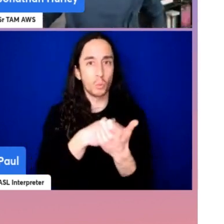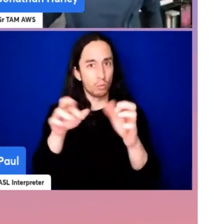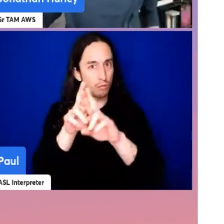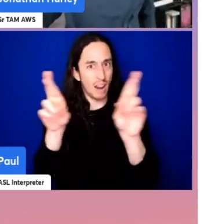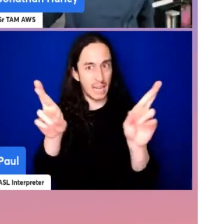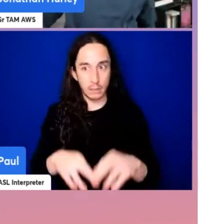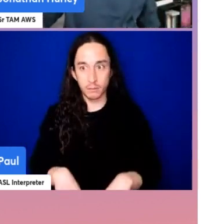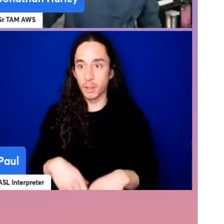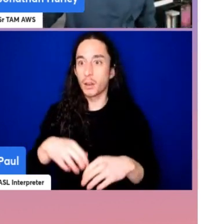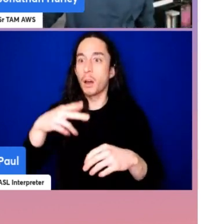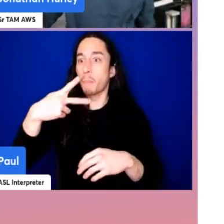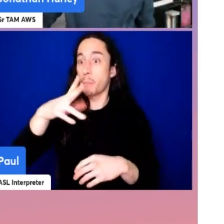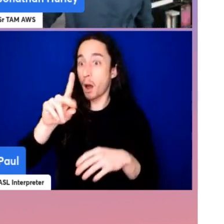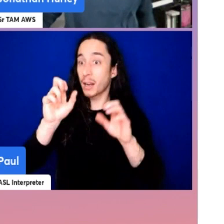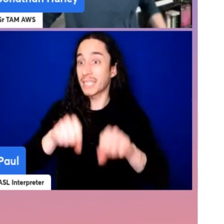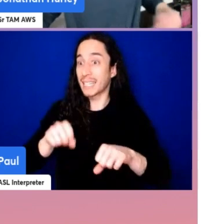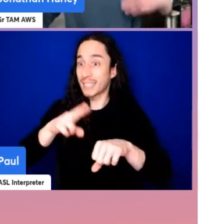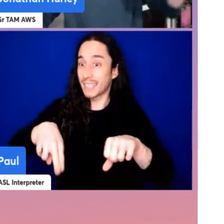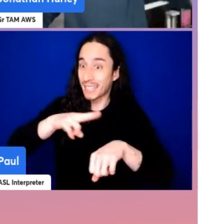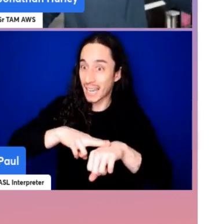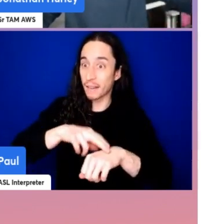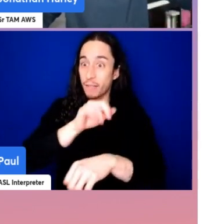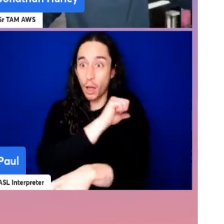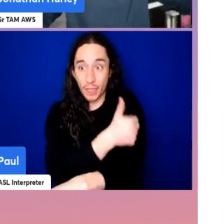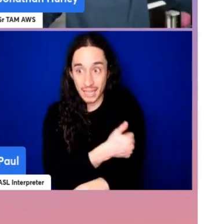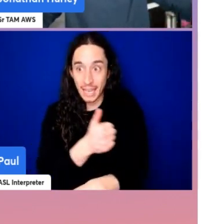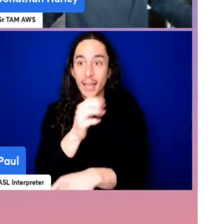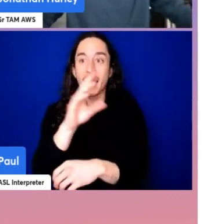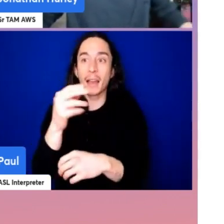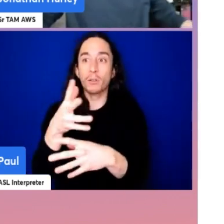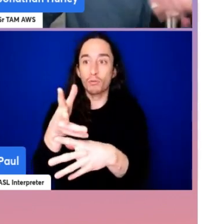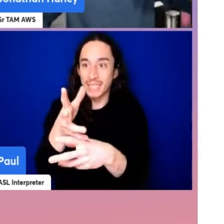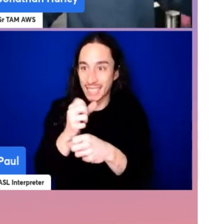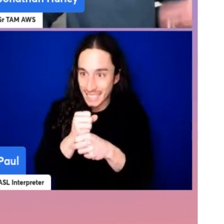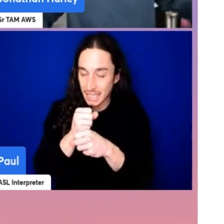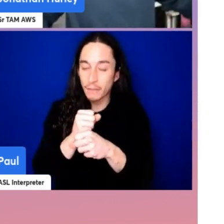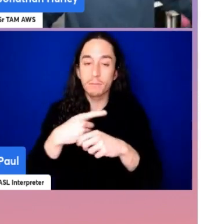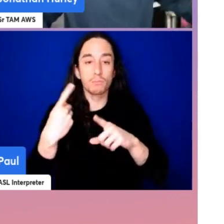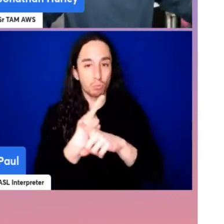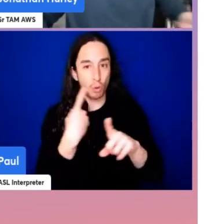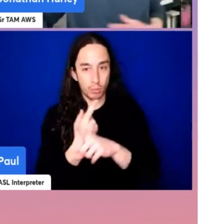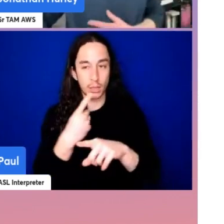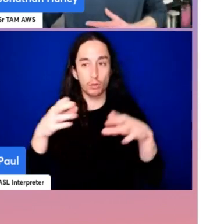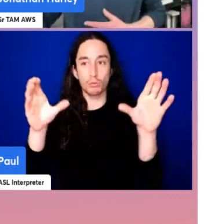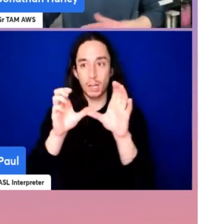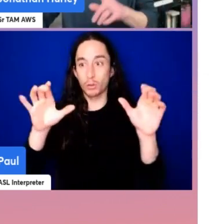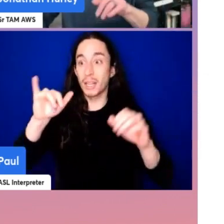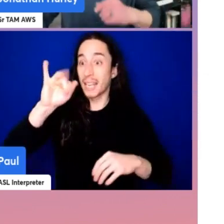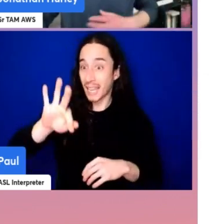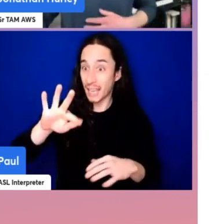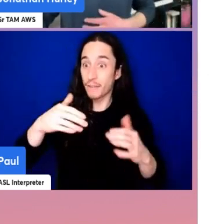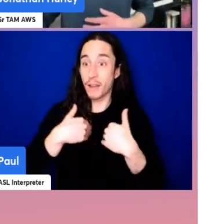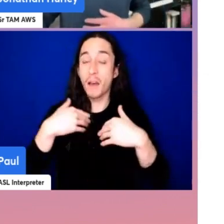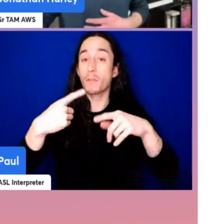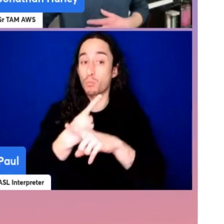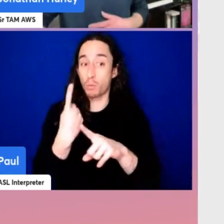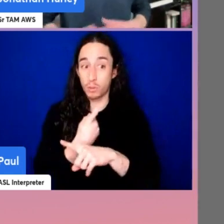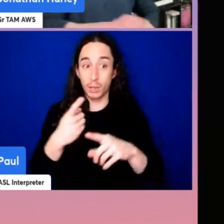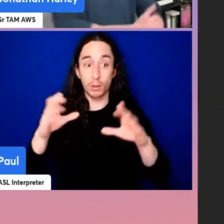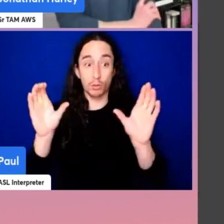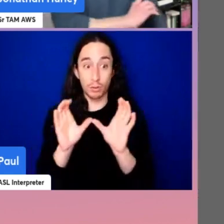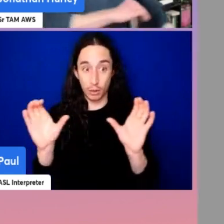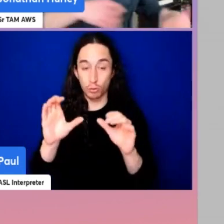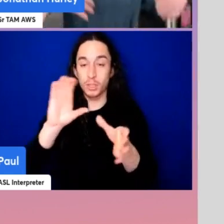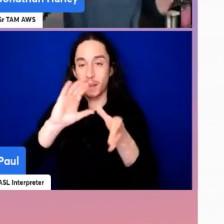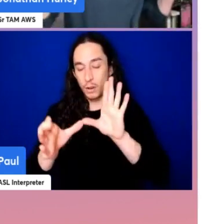natively authenticate and receive appropriate credentials if there are appropriate credentials configured, which we're going to do